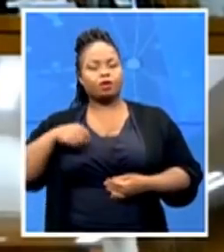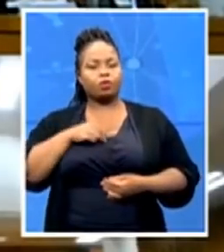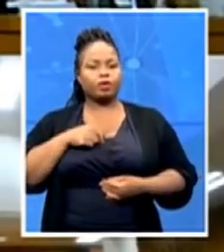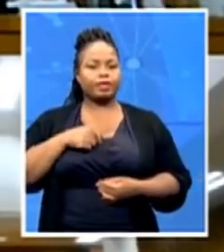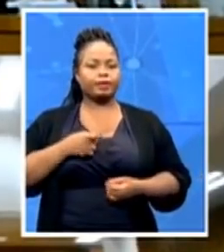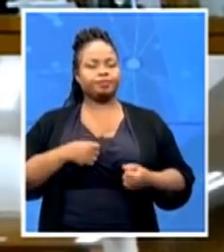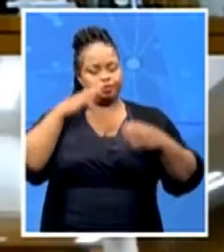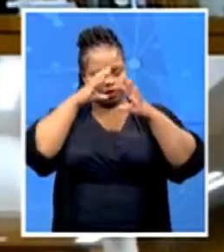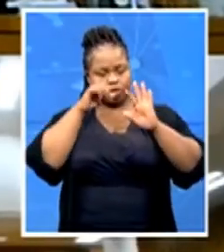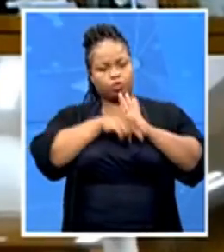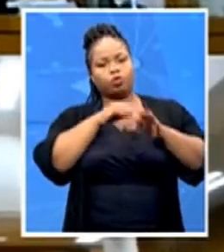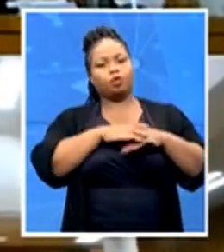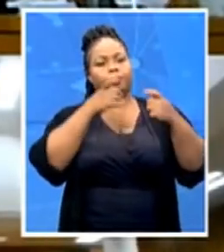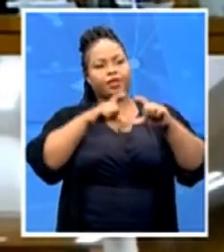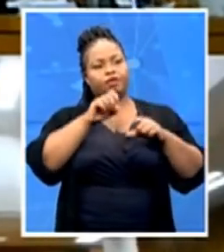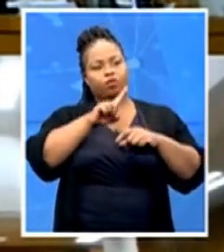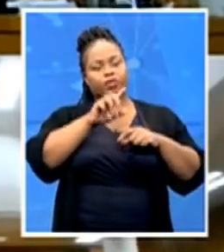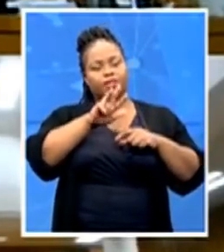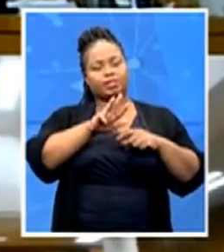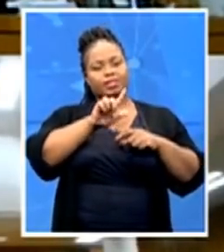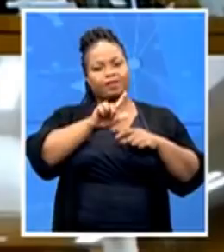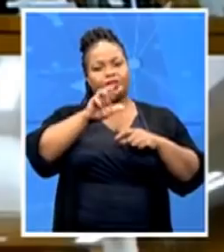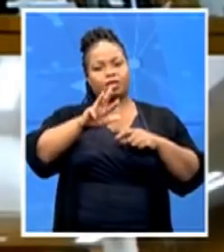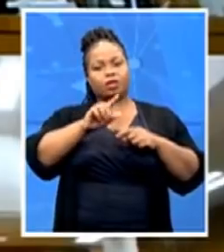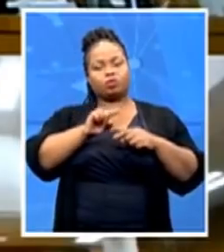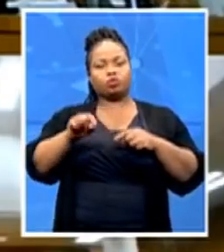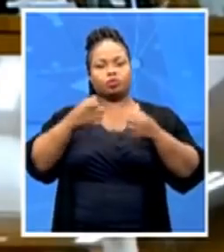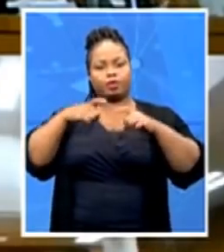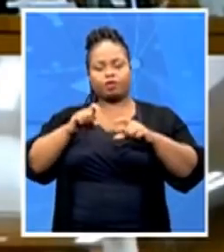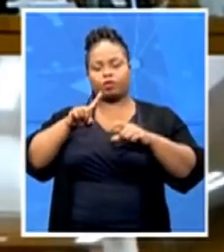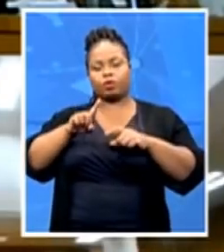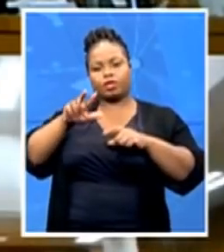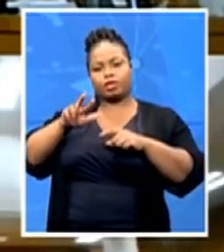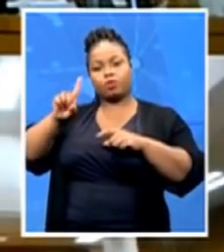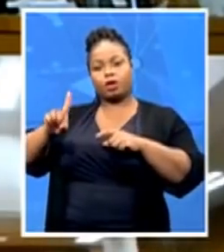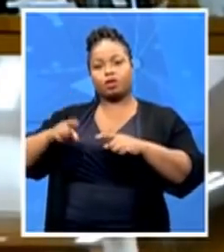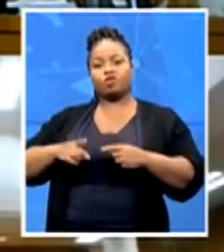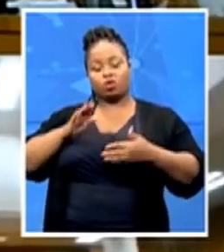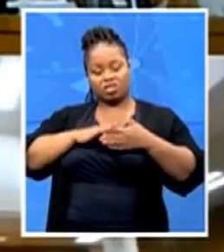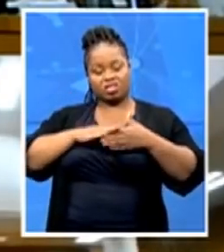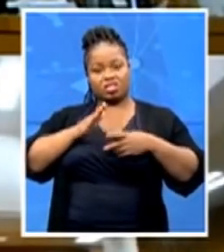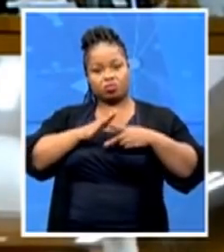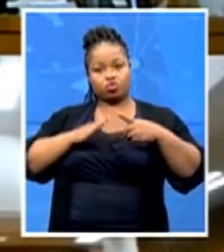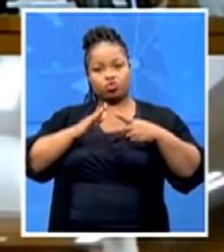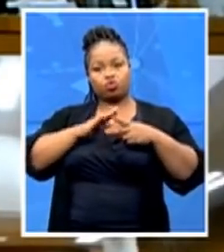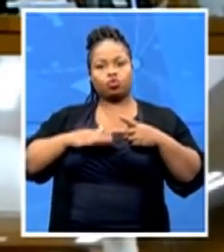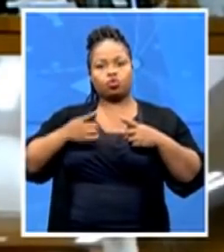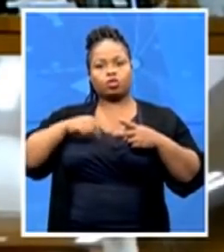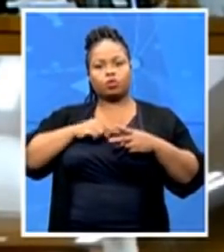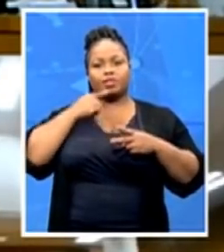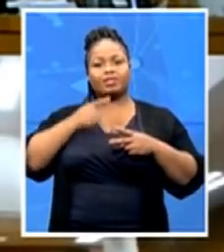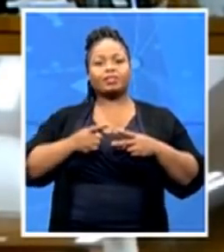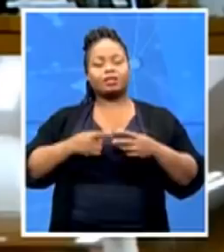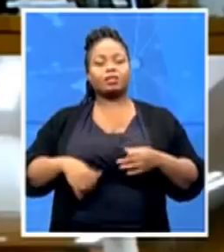181. For two main reasons, we submit that Advocate Mkhwebane, like the incumbent of any other Chapter